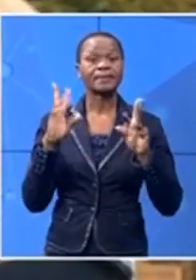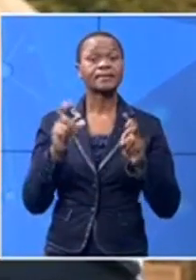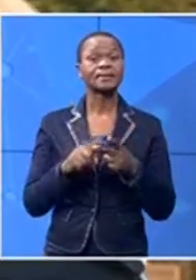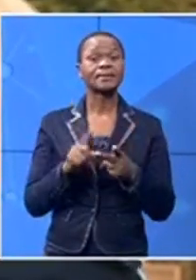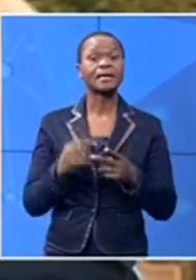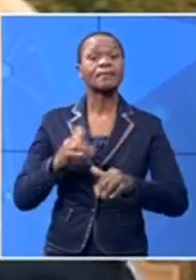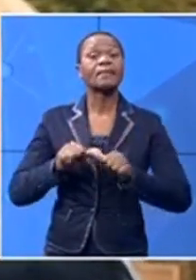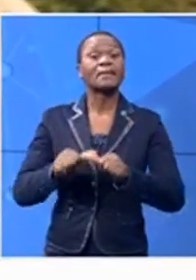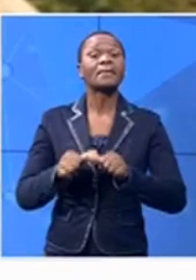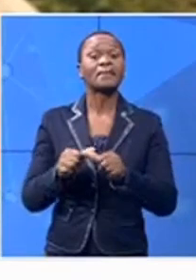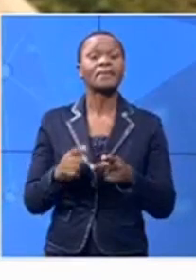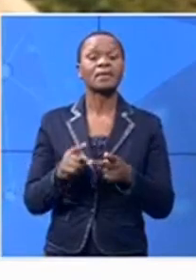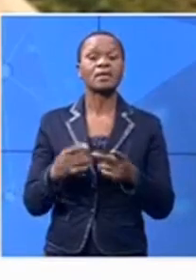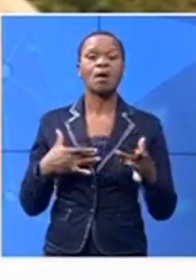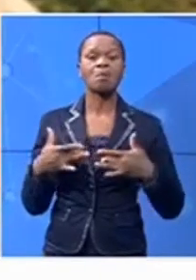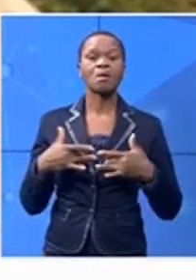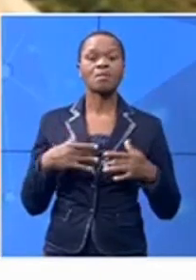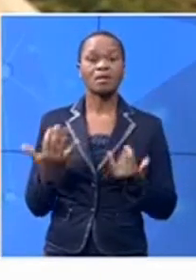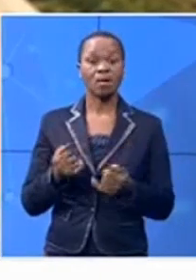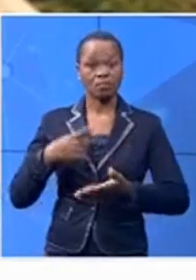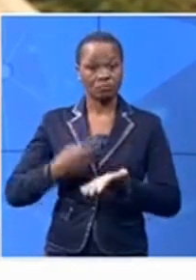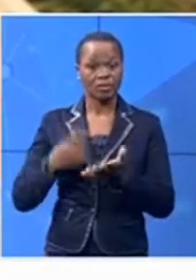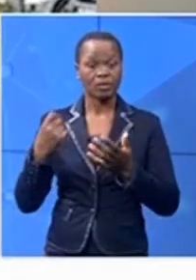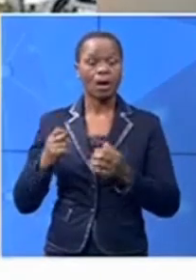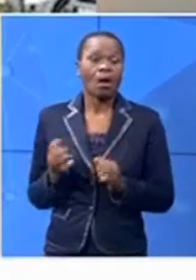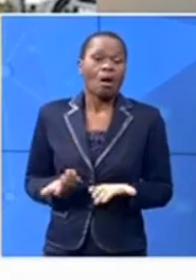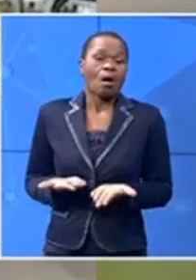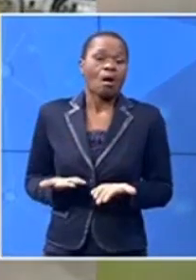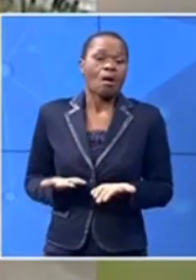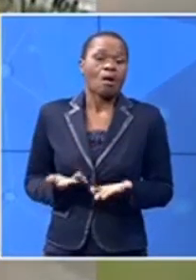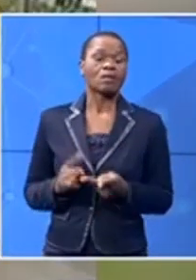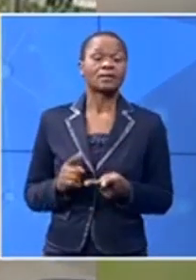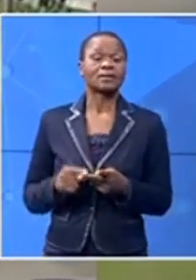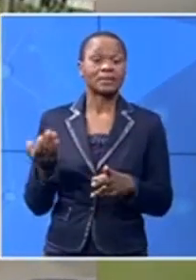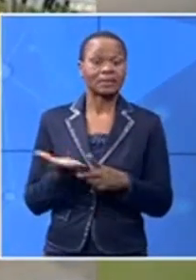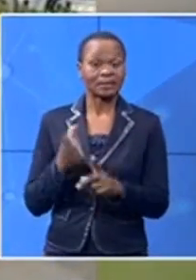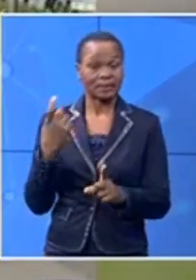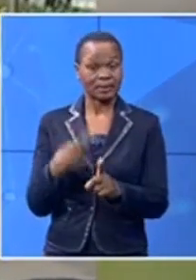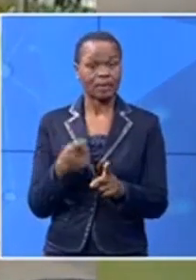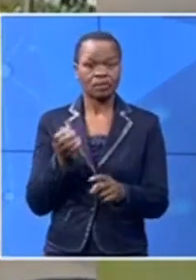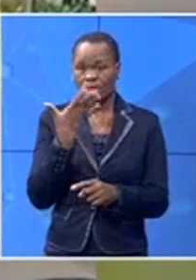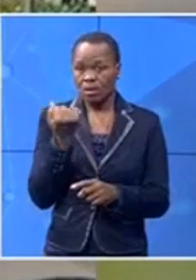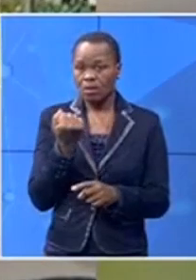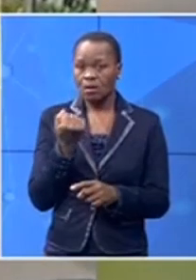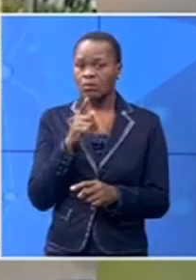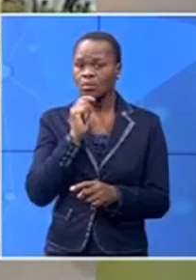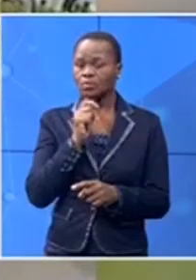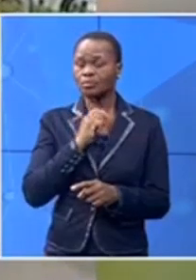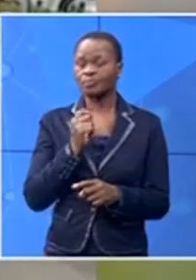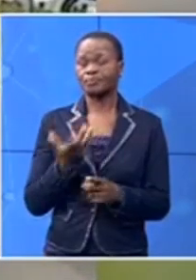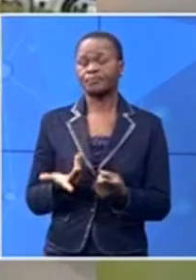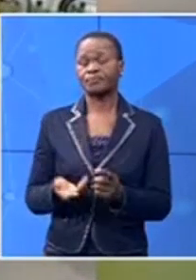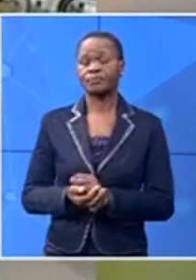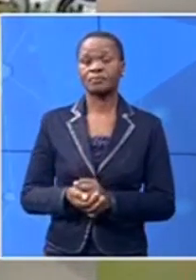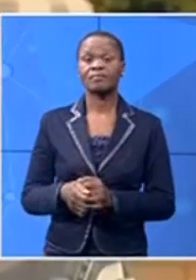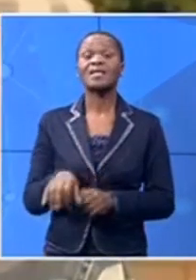to deal with this matter, we are very worried whether justice is going to be served. Basho icala abekwe lona alazisi nakancane. I